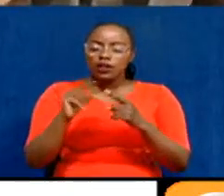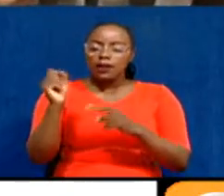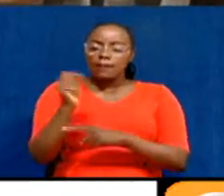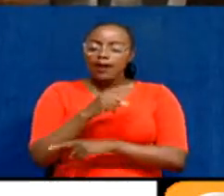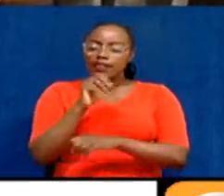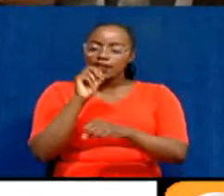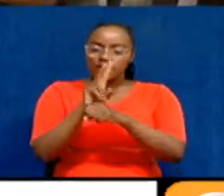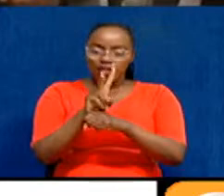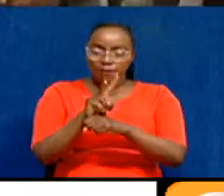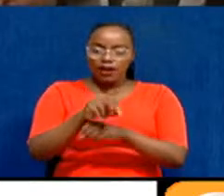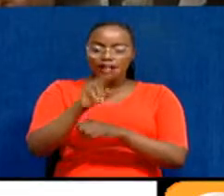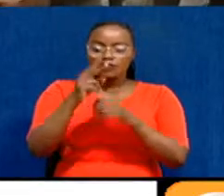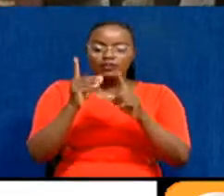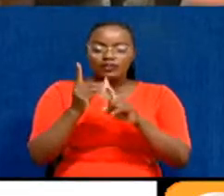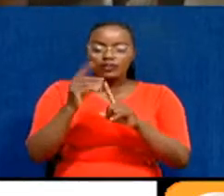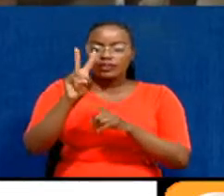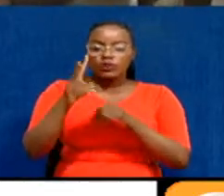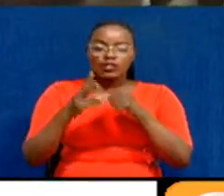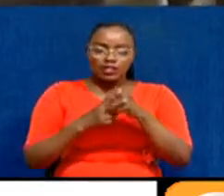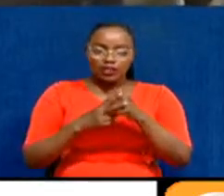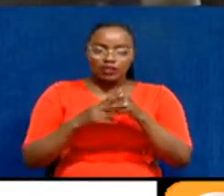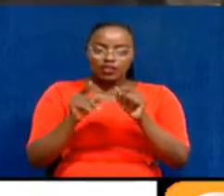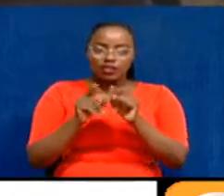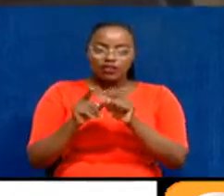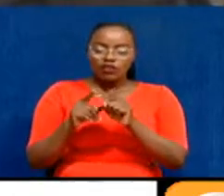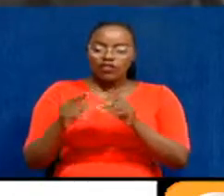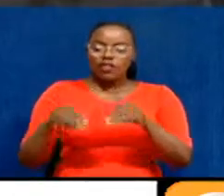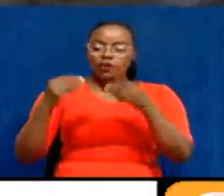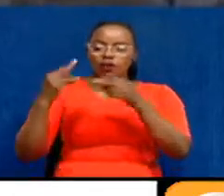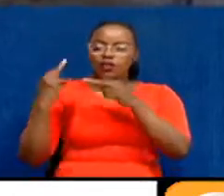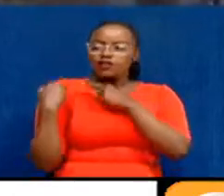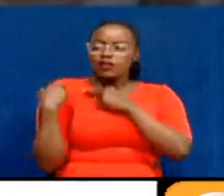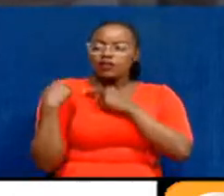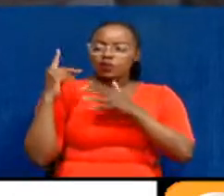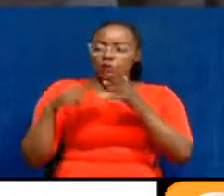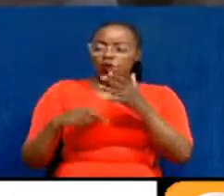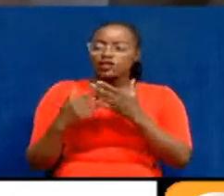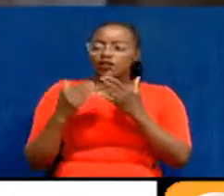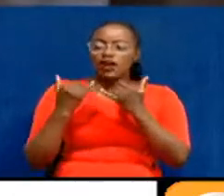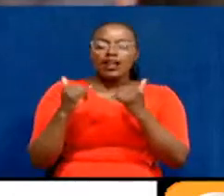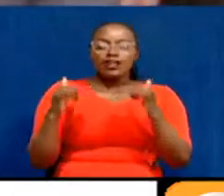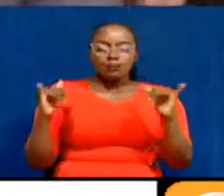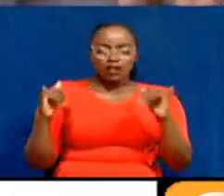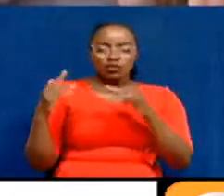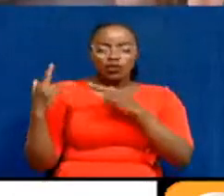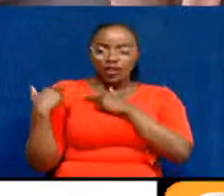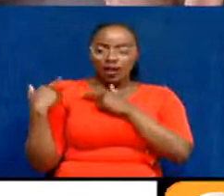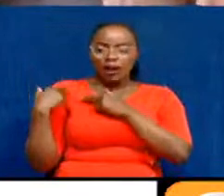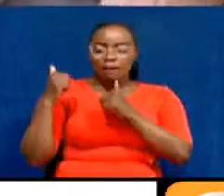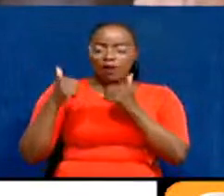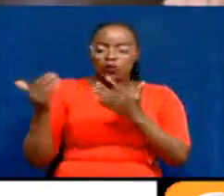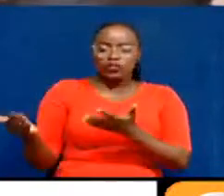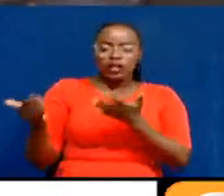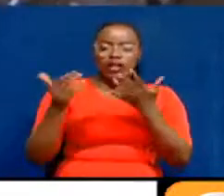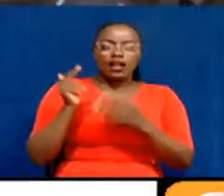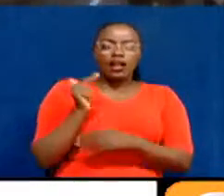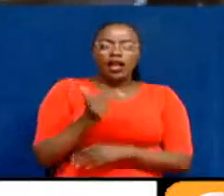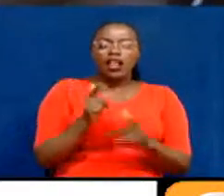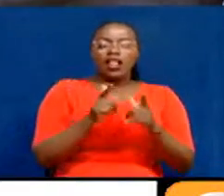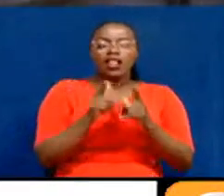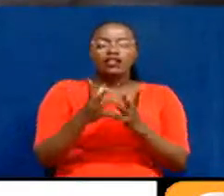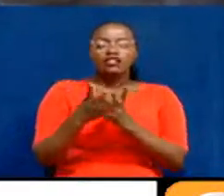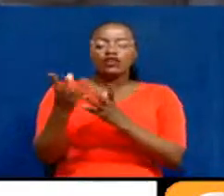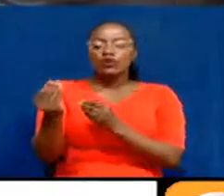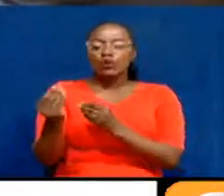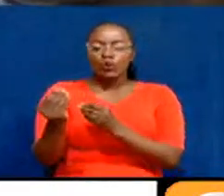December 27th. The overwhelming mandate was a liberation mandate that carries us along. Let's go